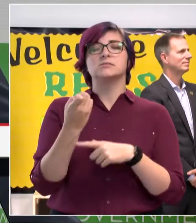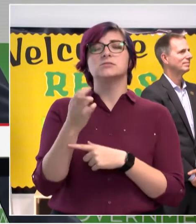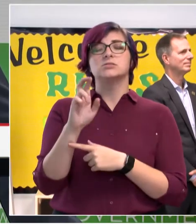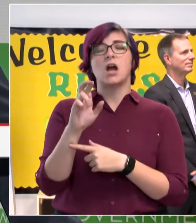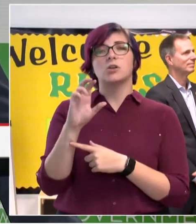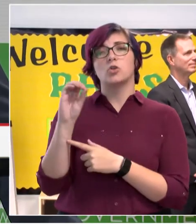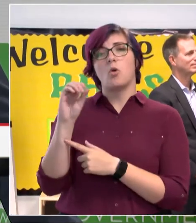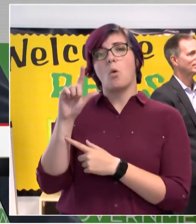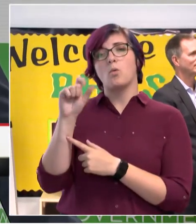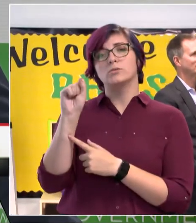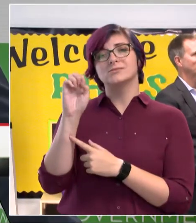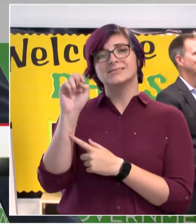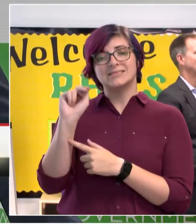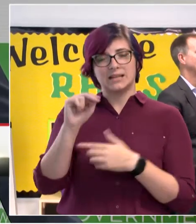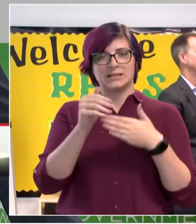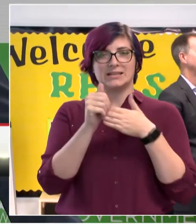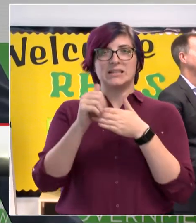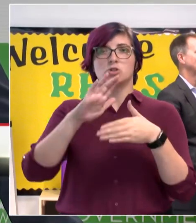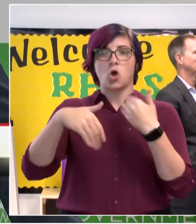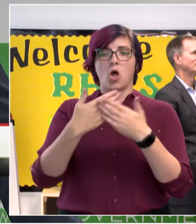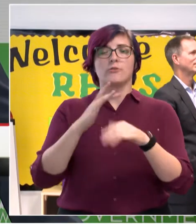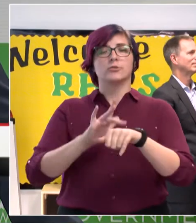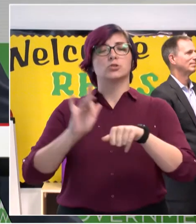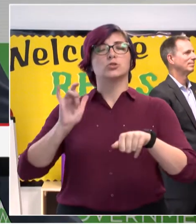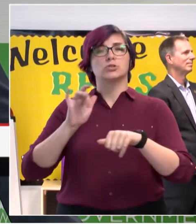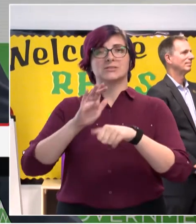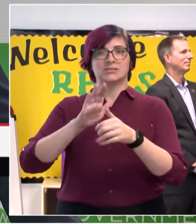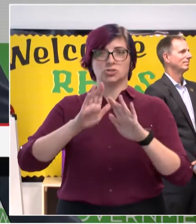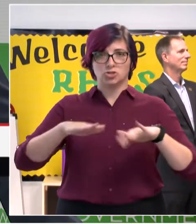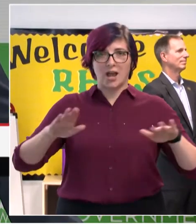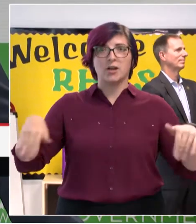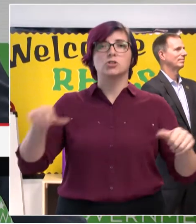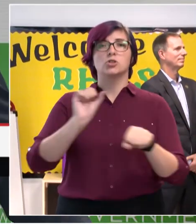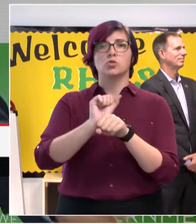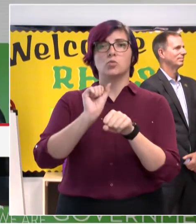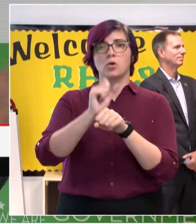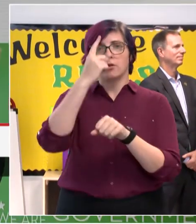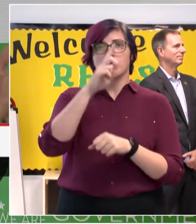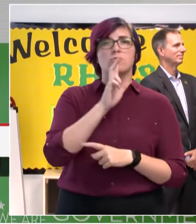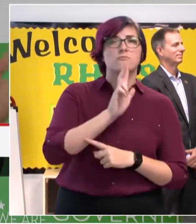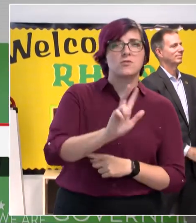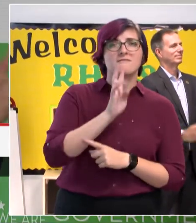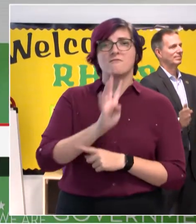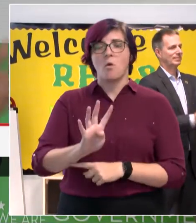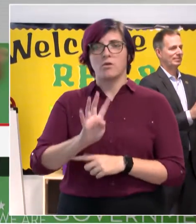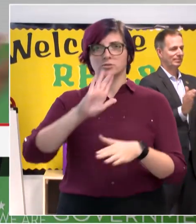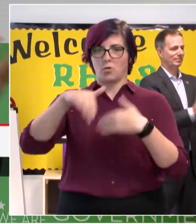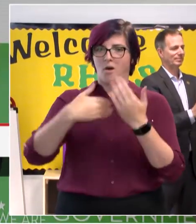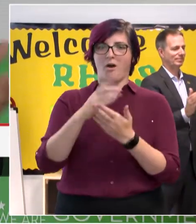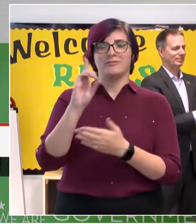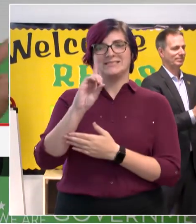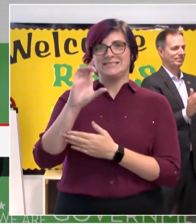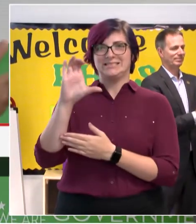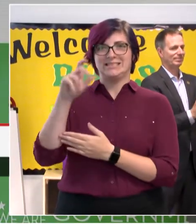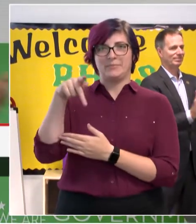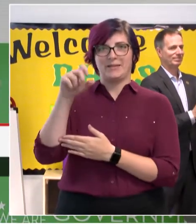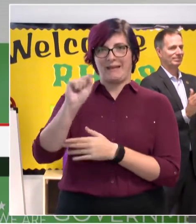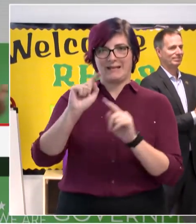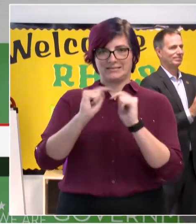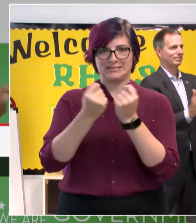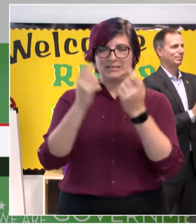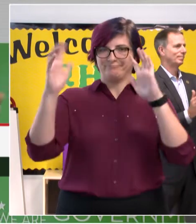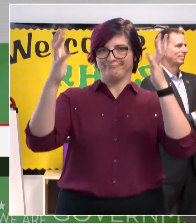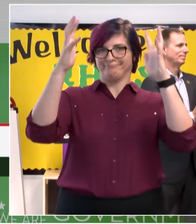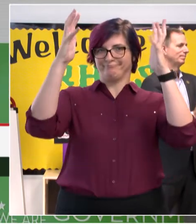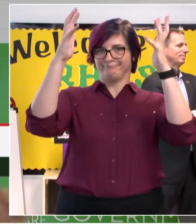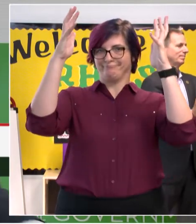all of our early childhood work across the district for our 3-year-olds and 4-year-olds. So again, give all the members of the DCPS team a round of applause.